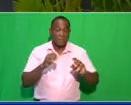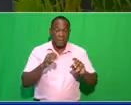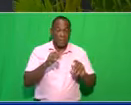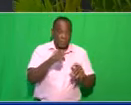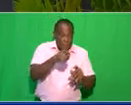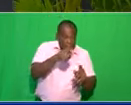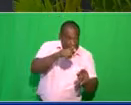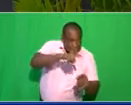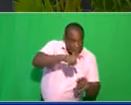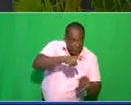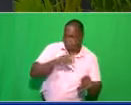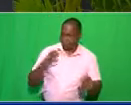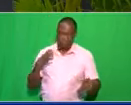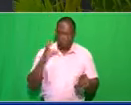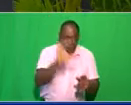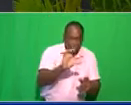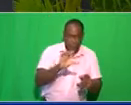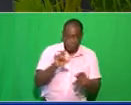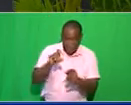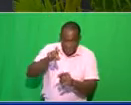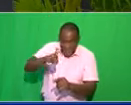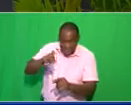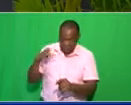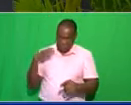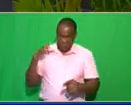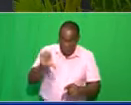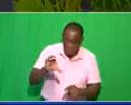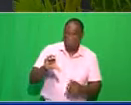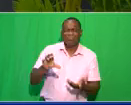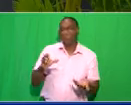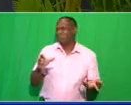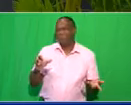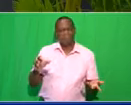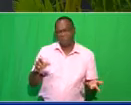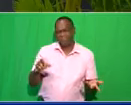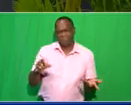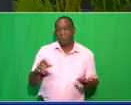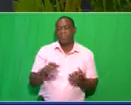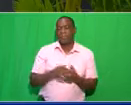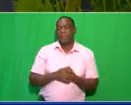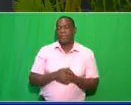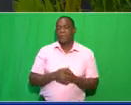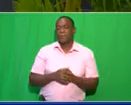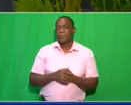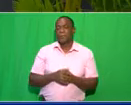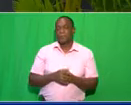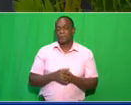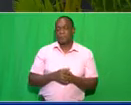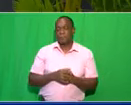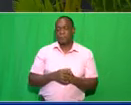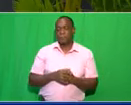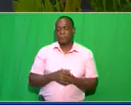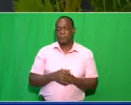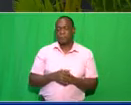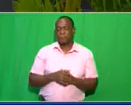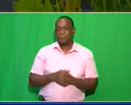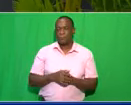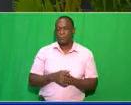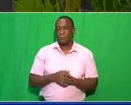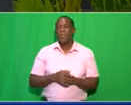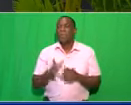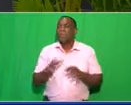was a teacher, to everybody. It's a matter of helping the schools that service